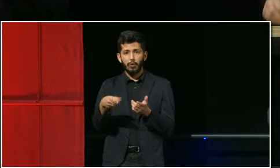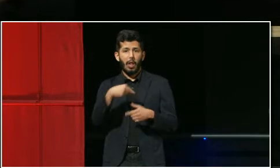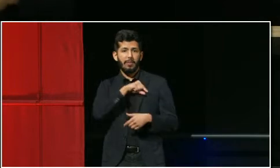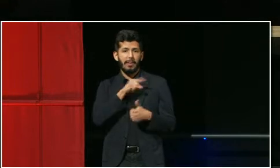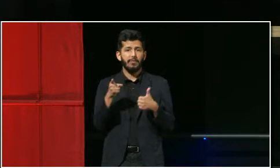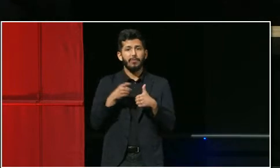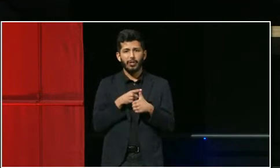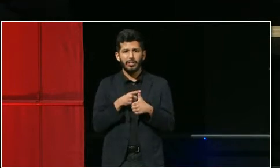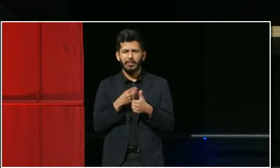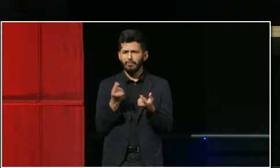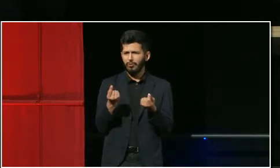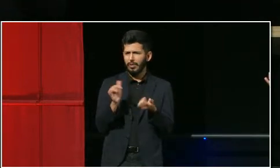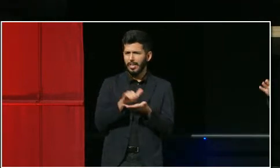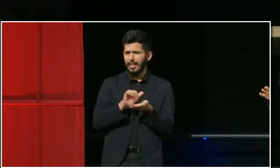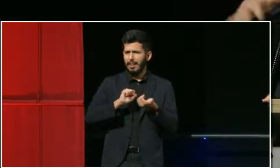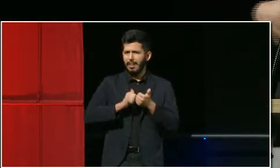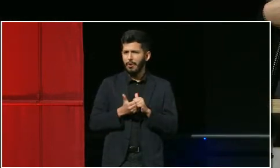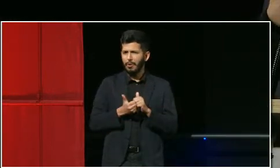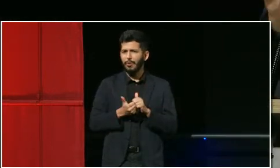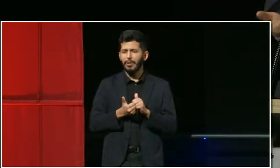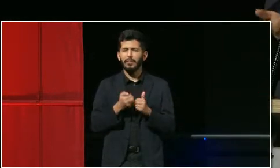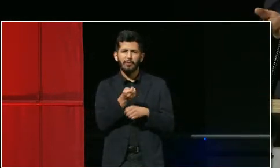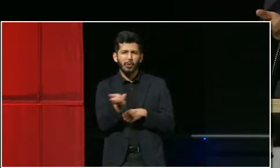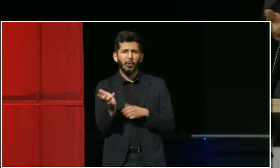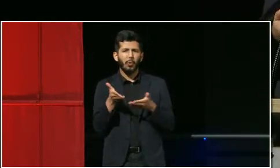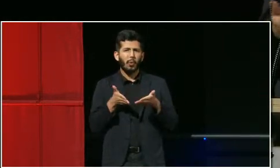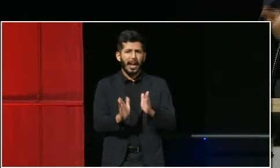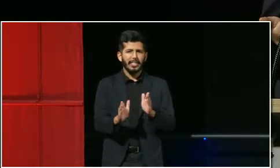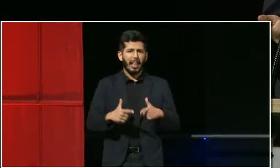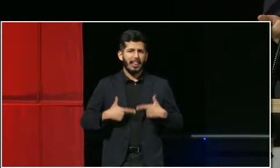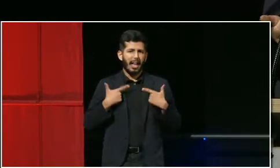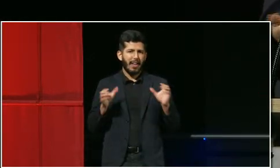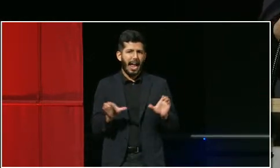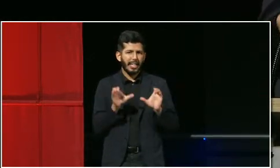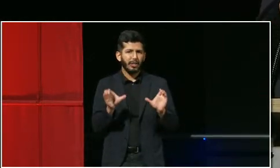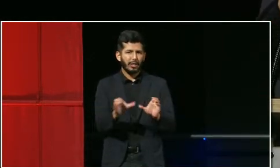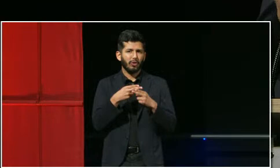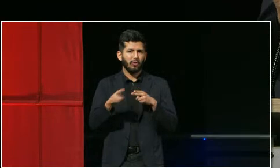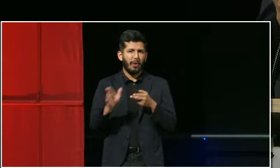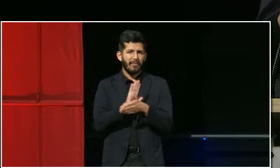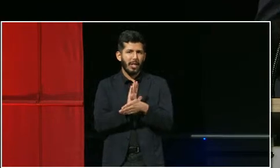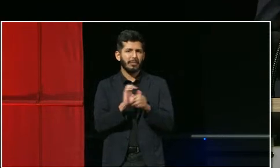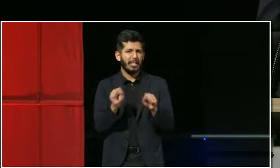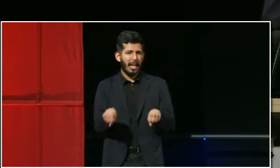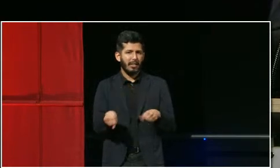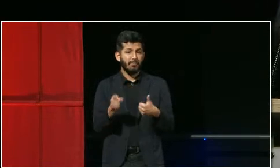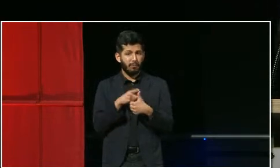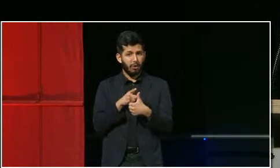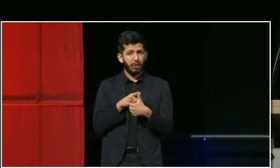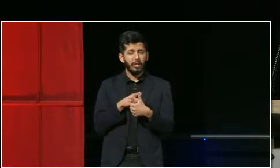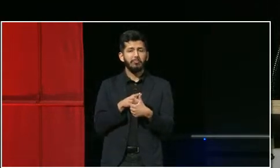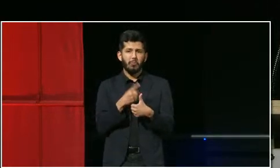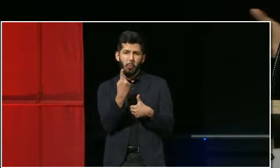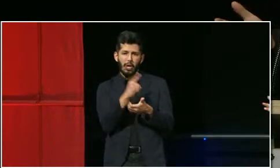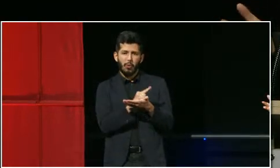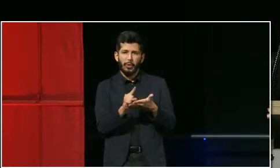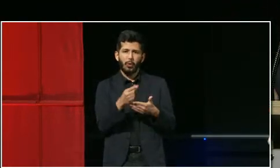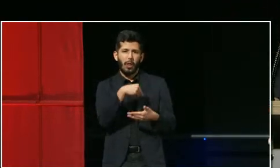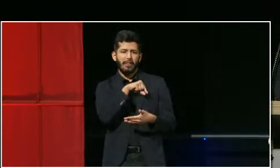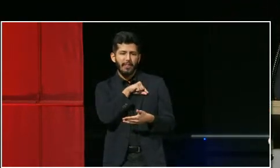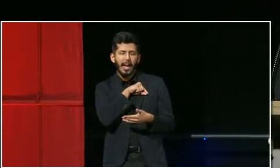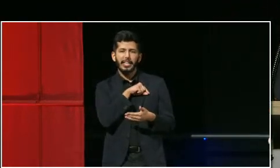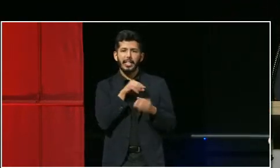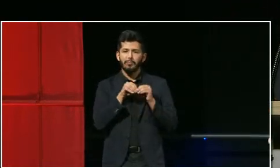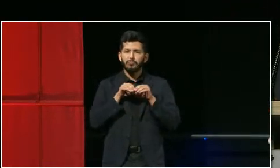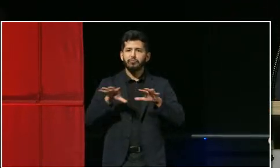qualified. And in do that, there are a few different ways by which live-action short films can qualify. First method is by doing a one-week qualifying